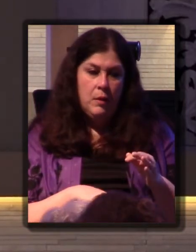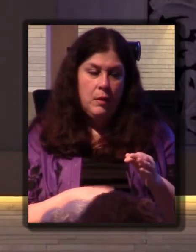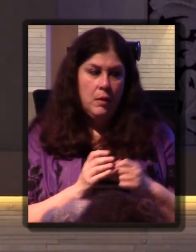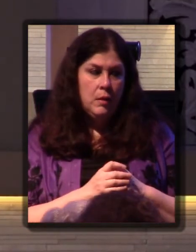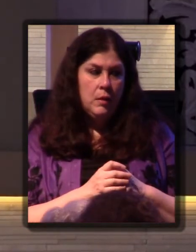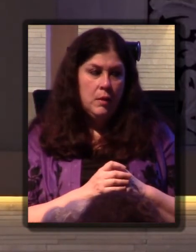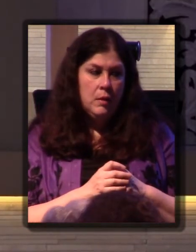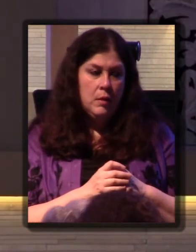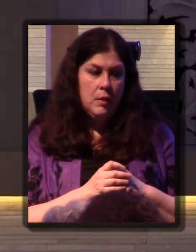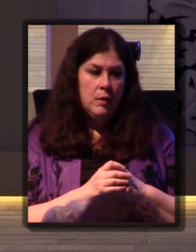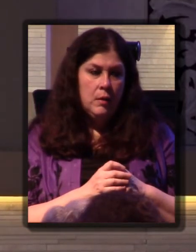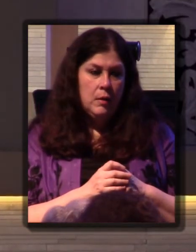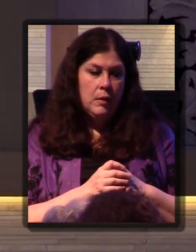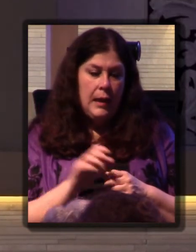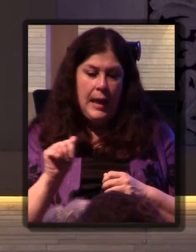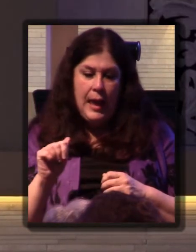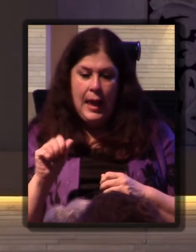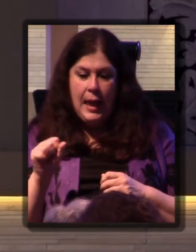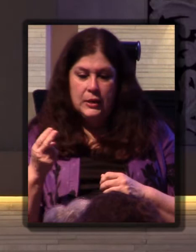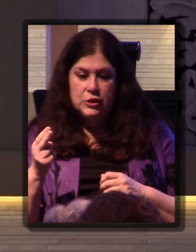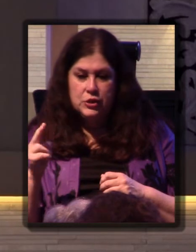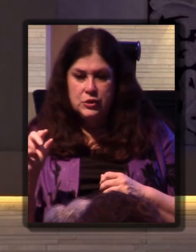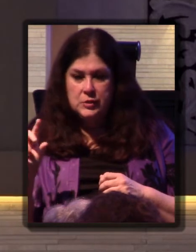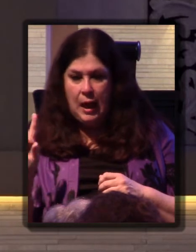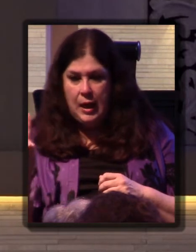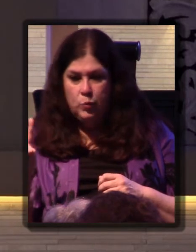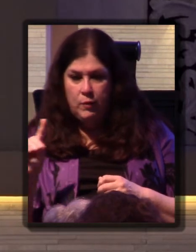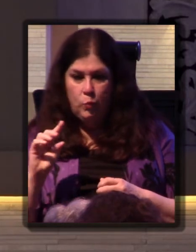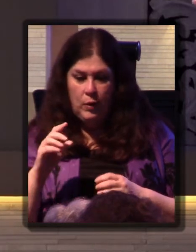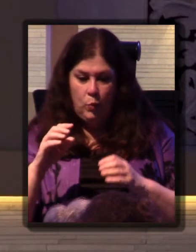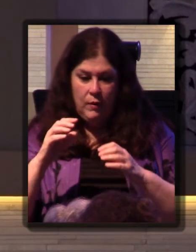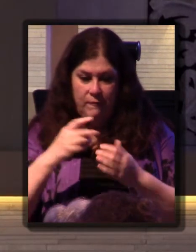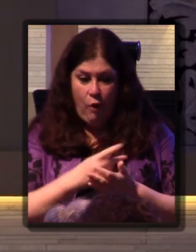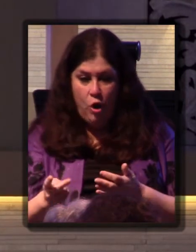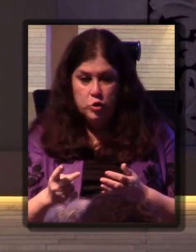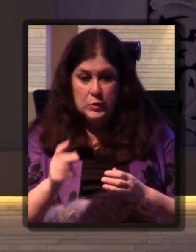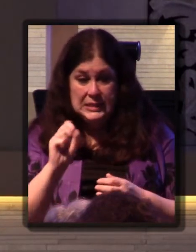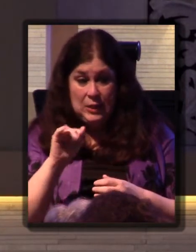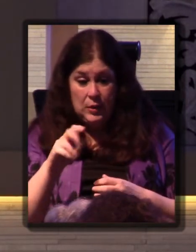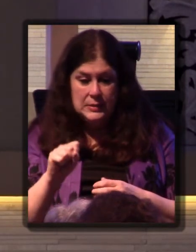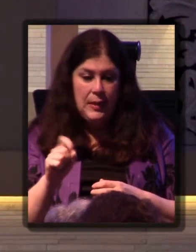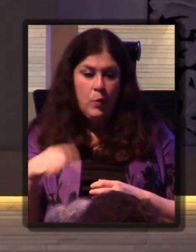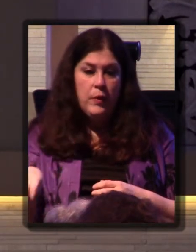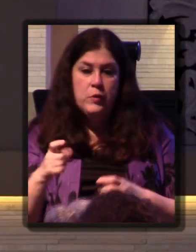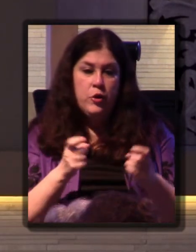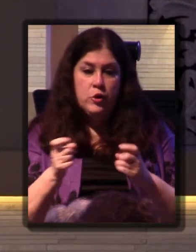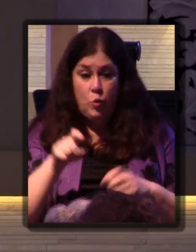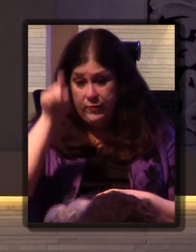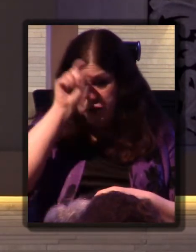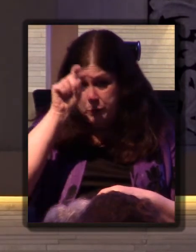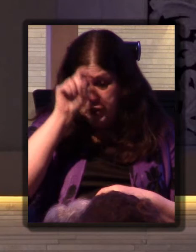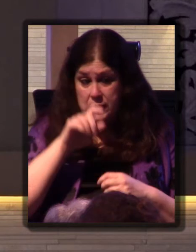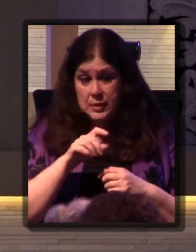what's the oracle? It's simple. The oracle is that Ashdod is going to fall to the Assyrians, and Ashdod was under the